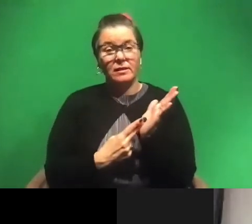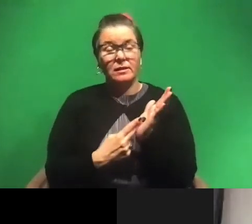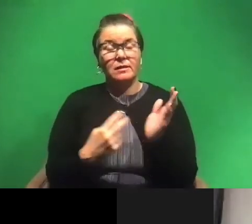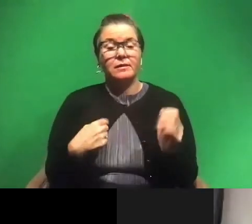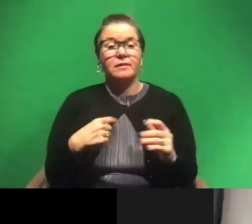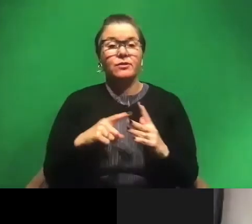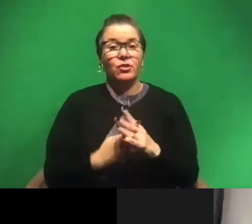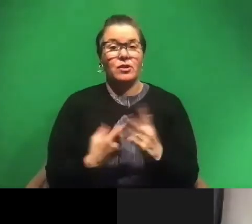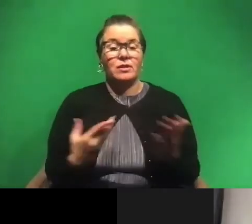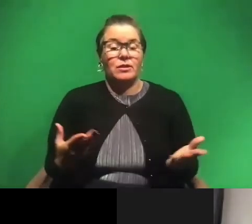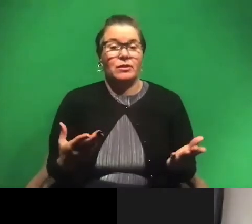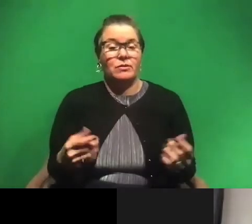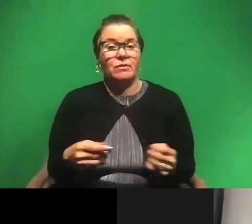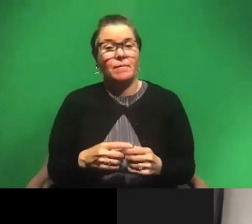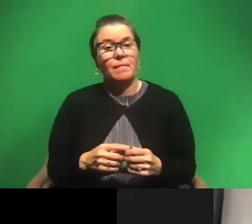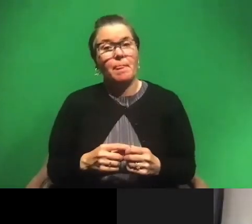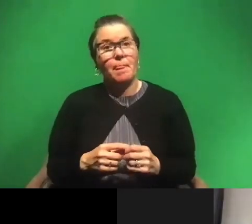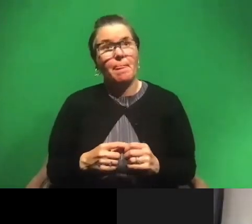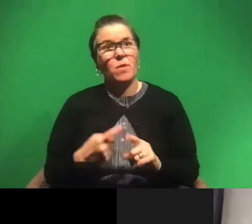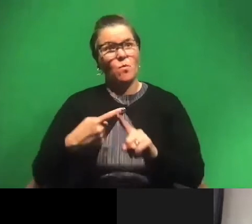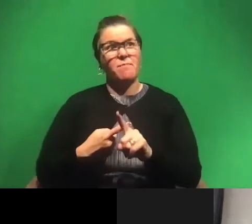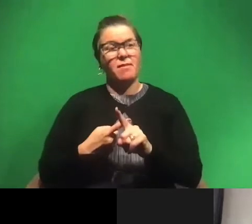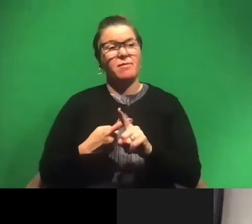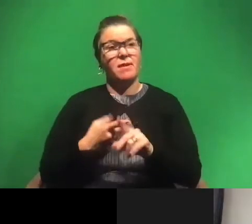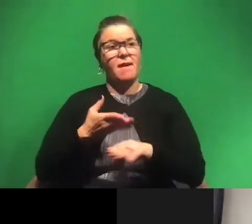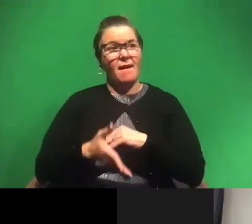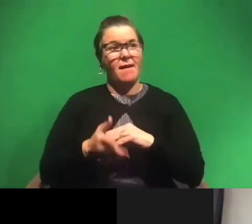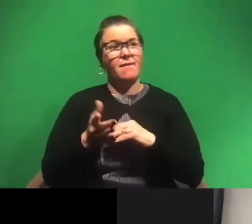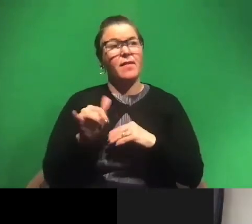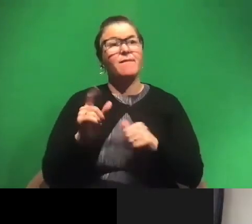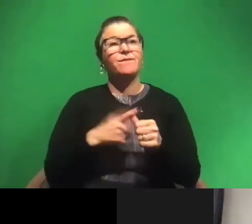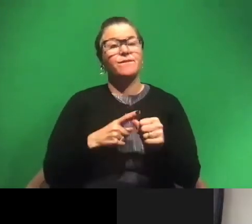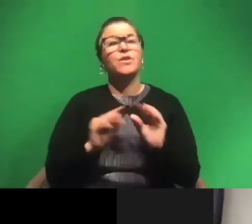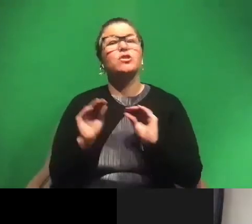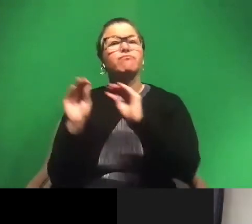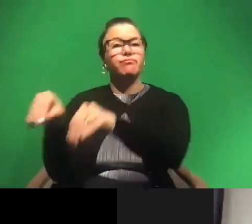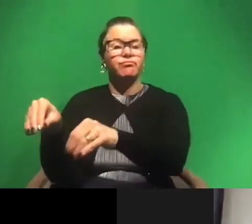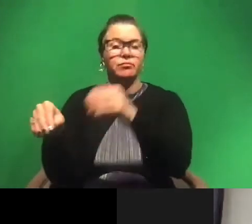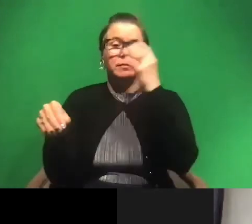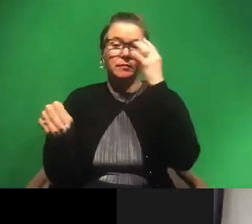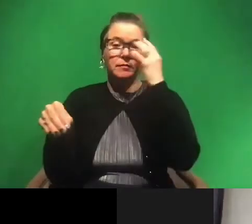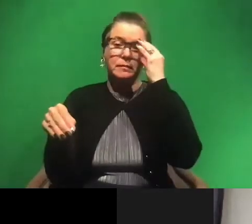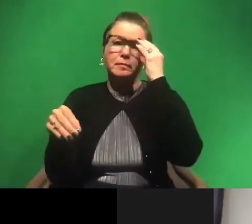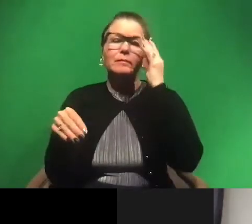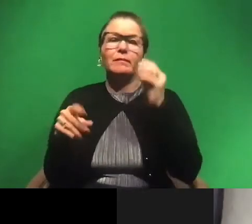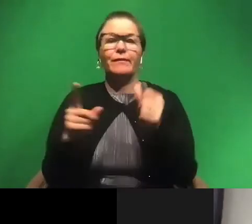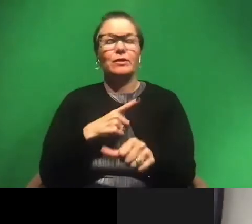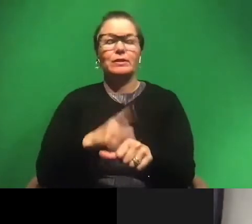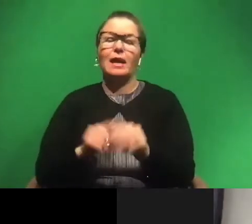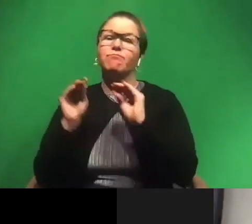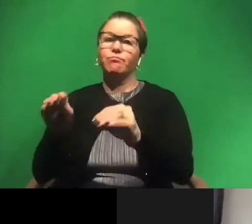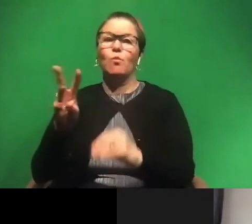here a month after the first outplanting, which is like the first time that they went out into the